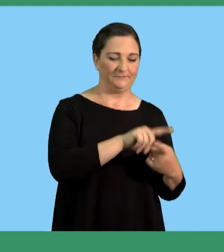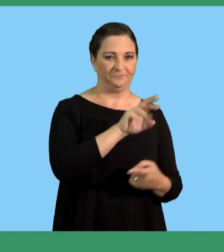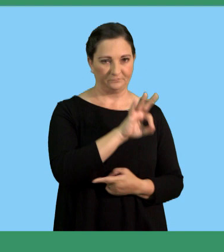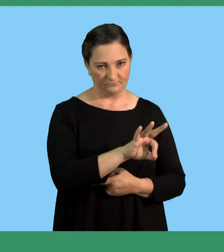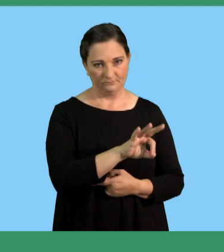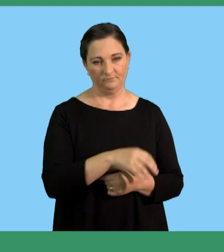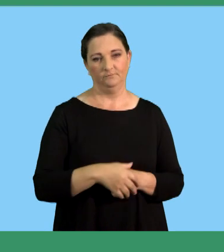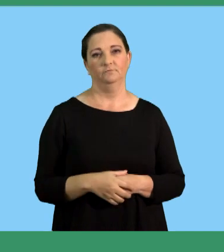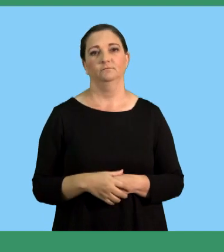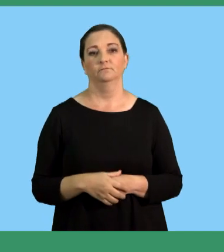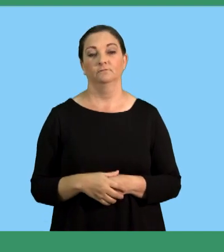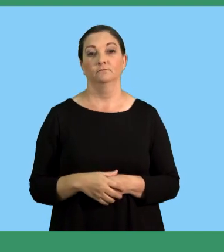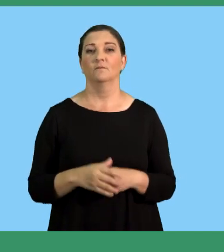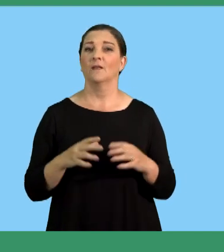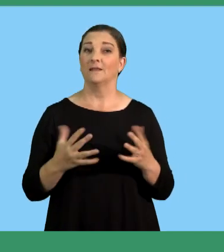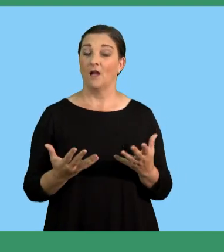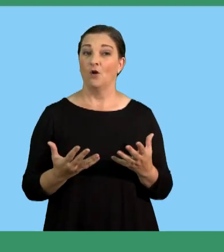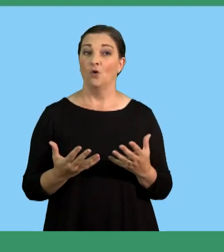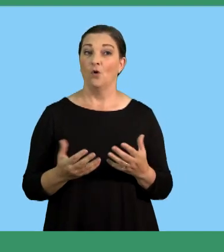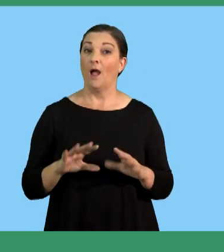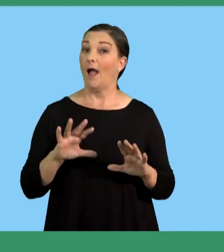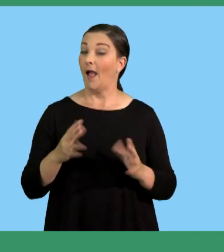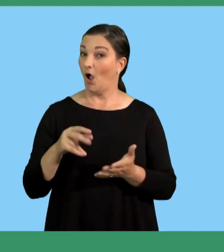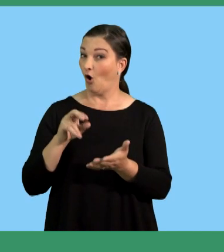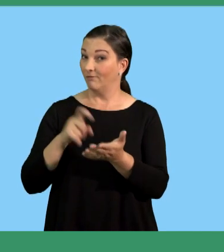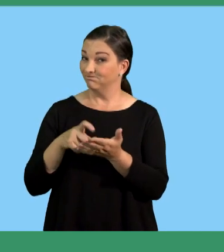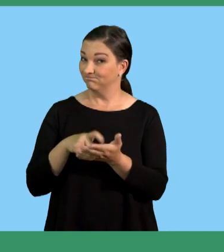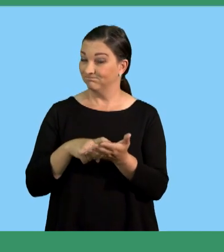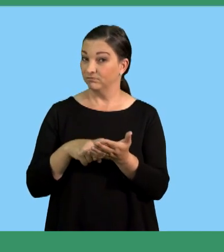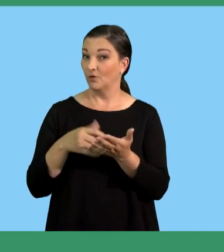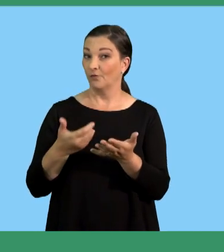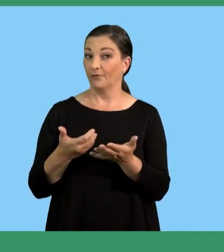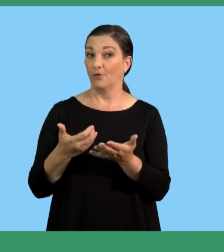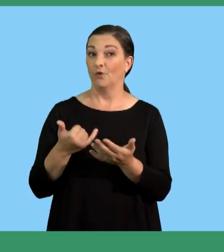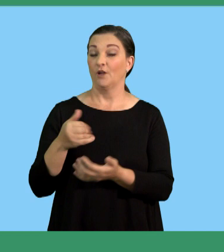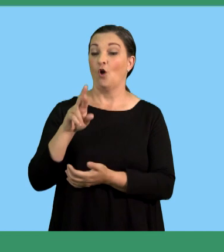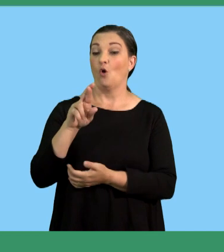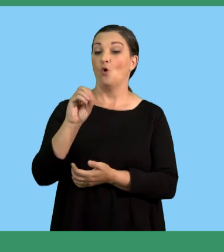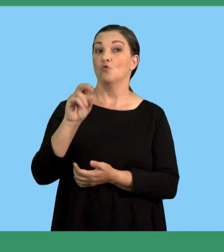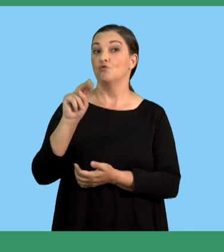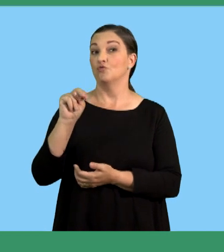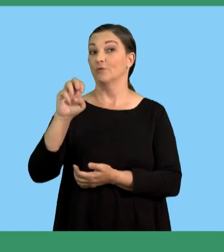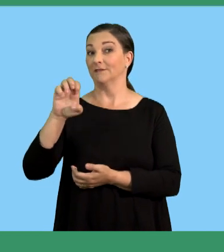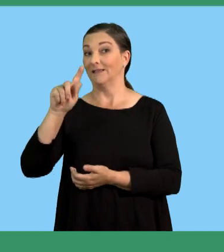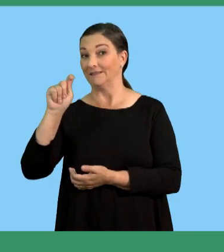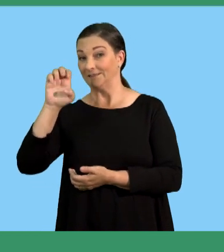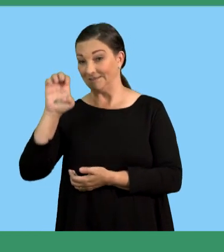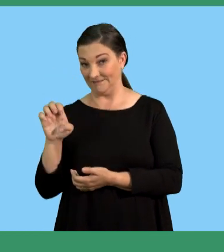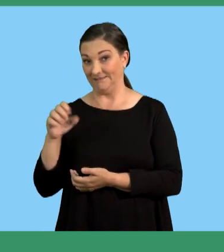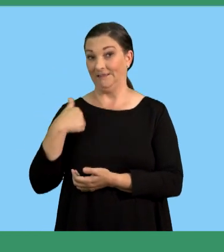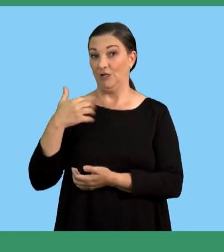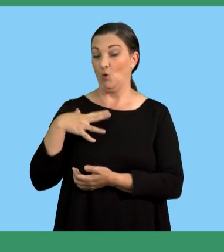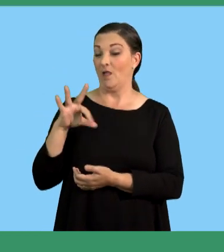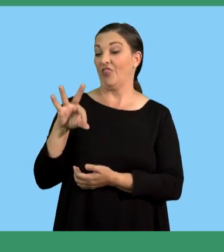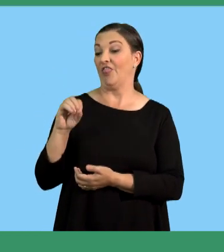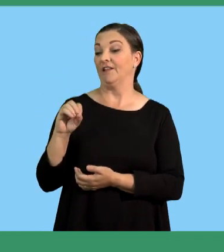6,000. Then let us look into how you would then calculate now for Ronette. Ronette wants to